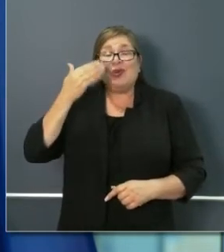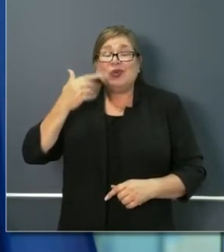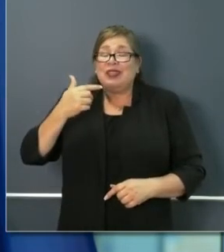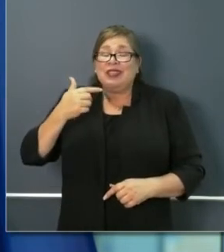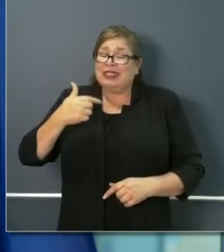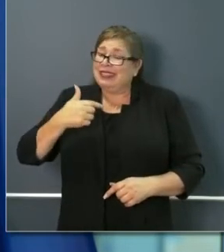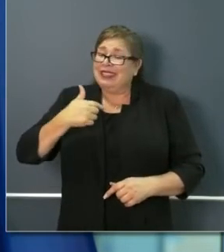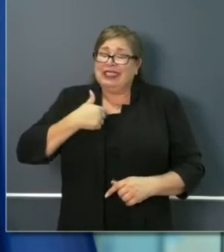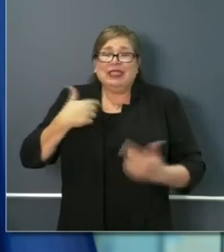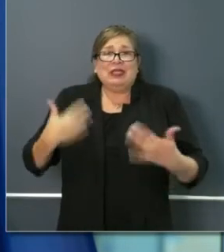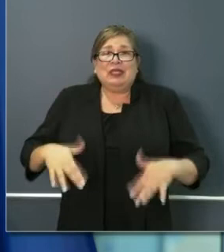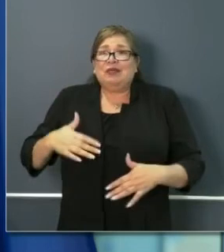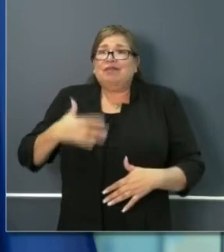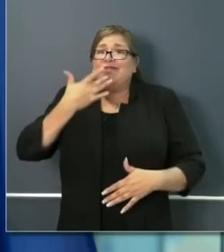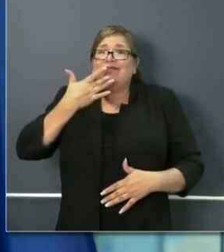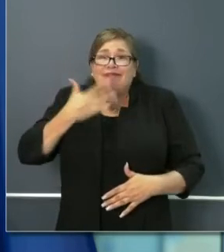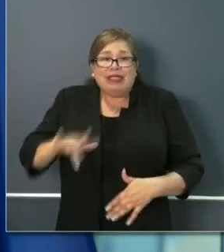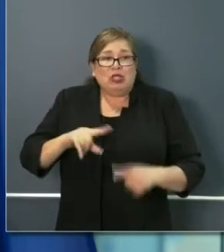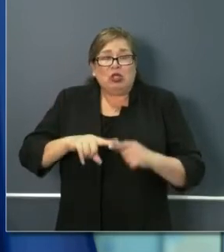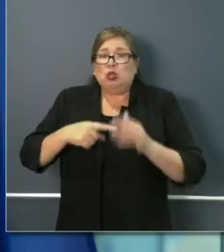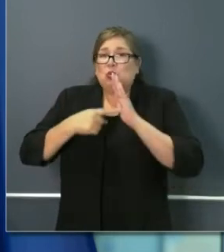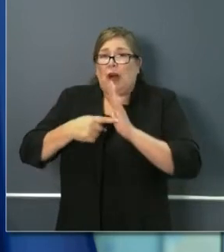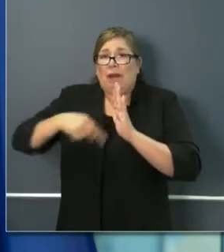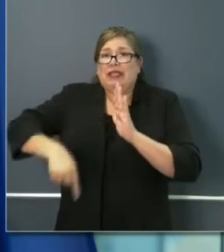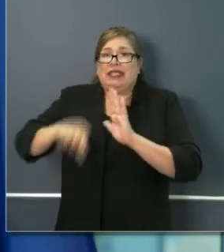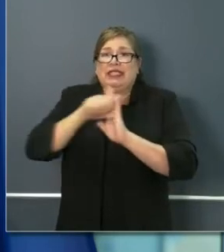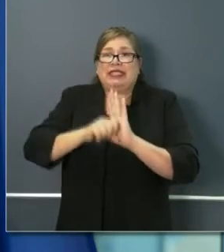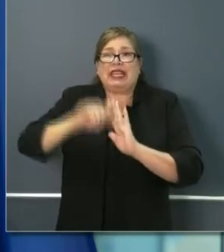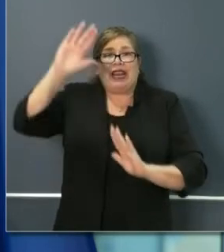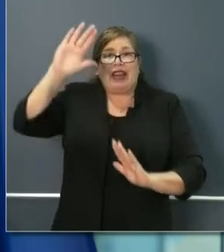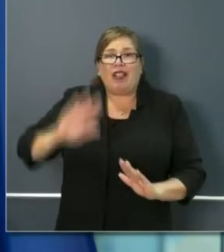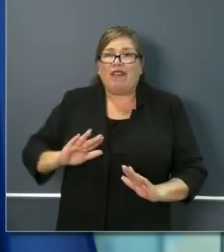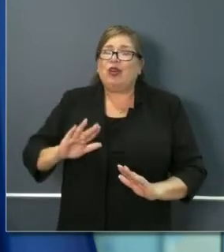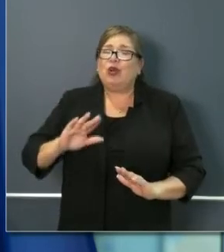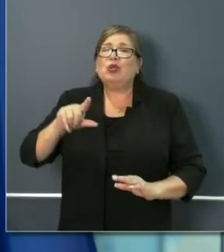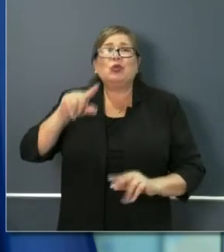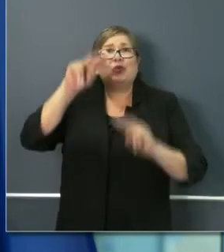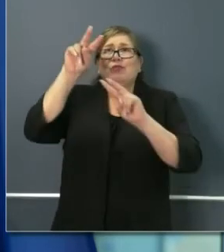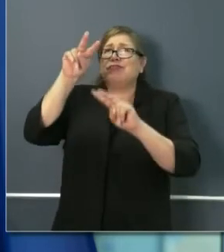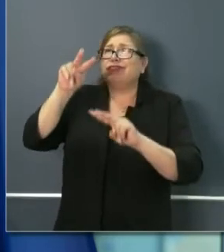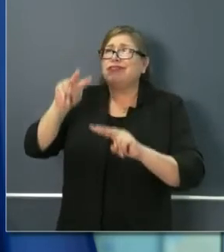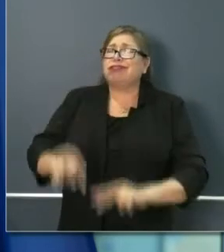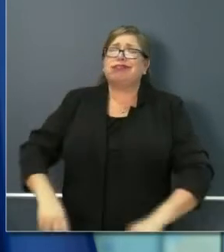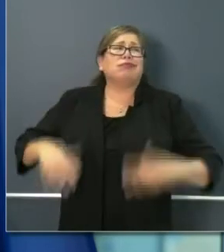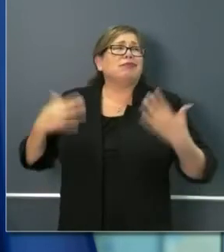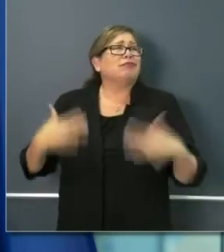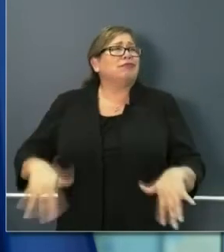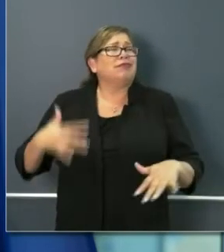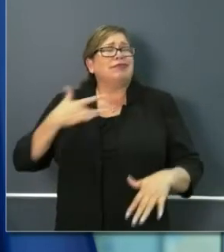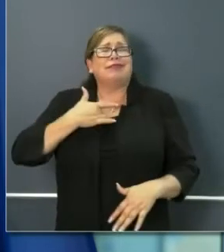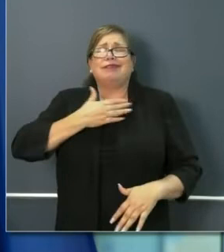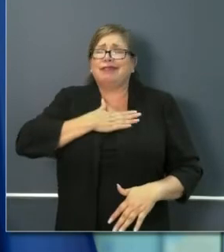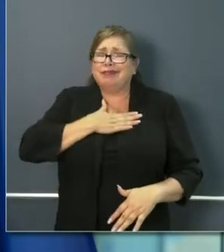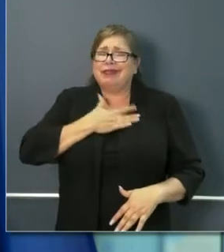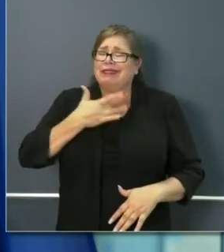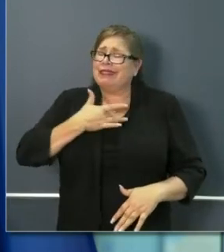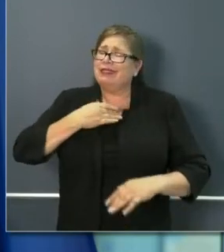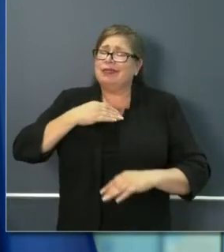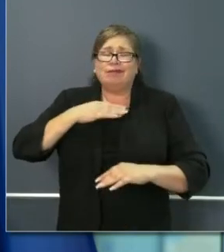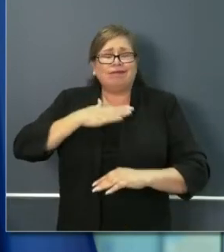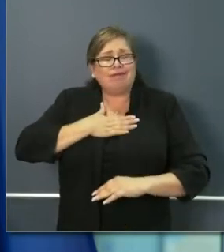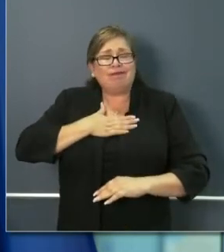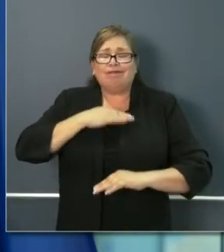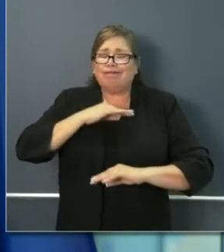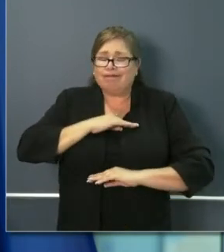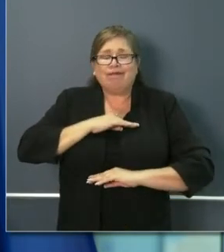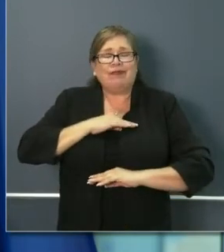do of representing the state, that will enliven your senses and distill a sense of well-being that makes